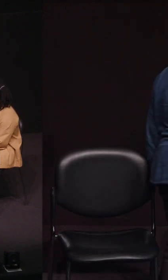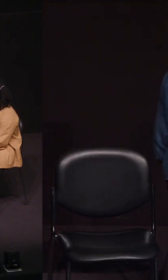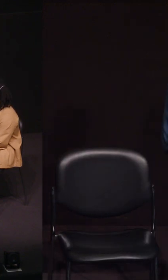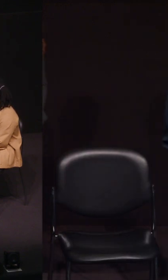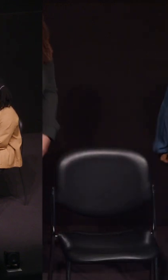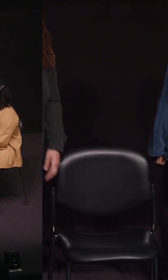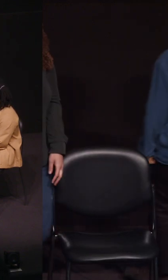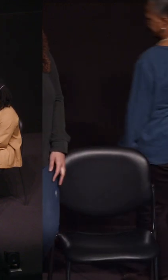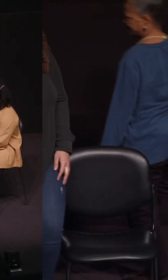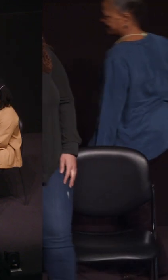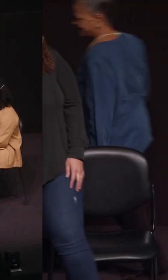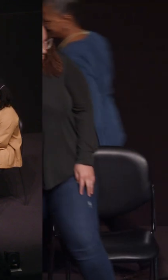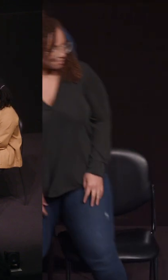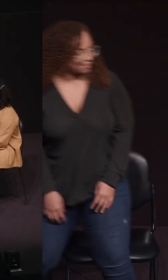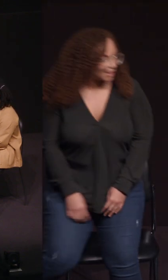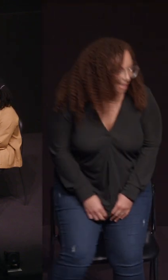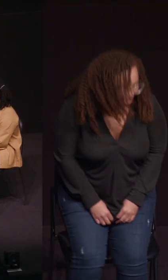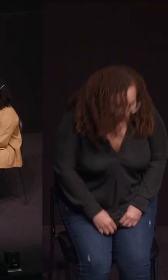I'm gonna wait 1 second, sorry.